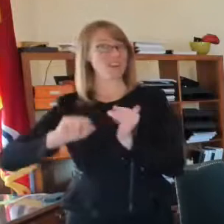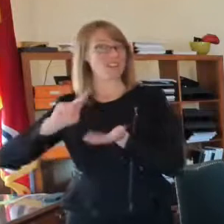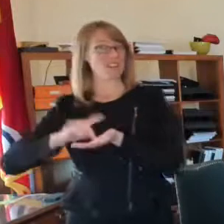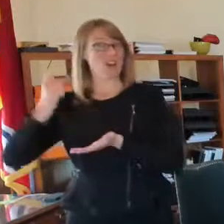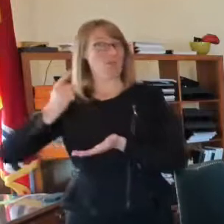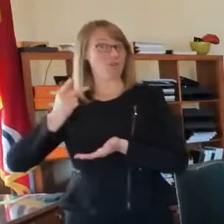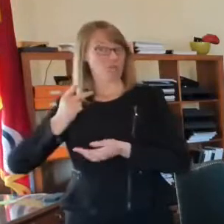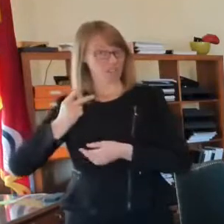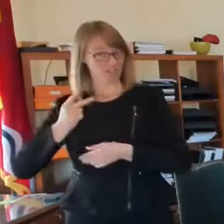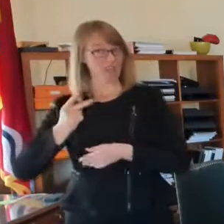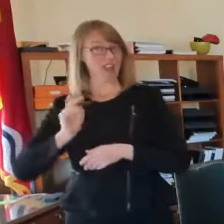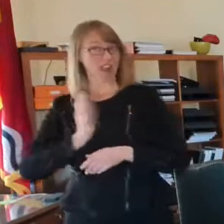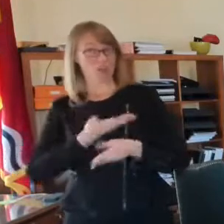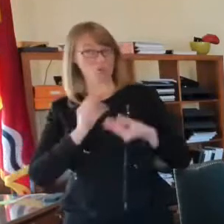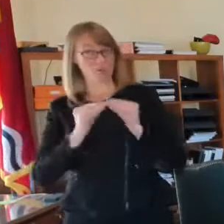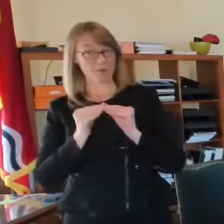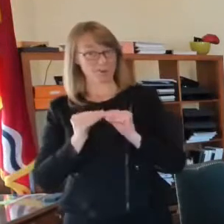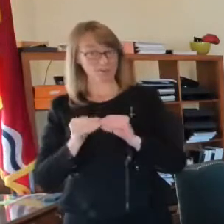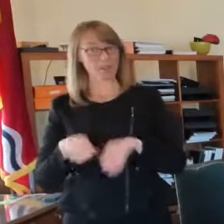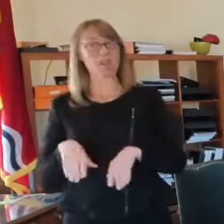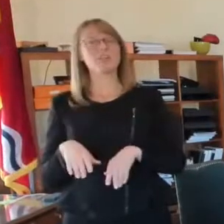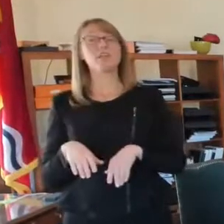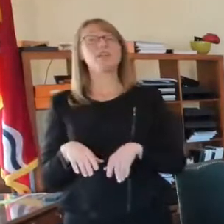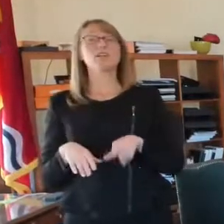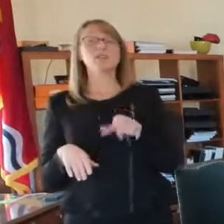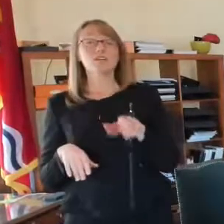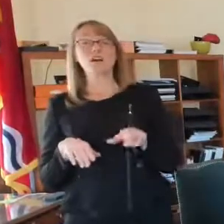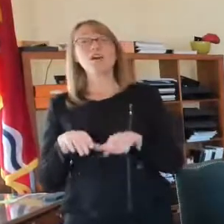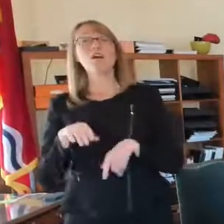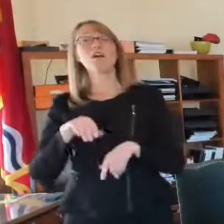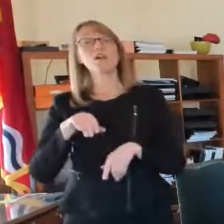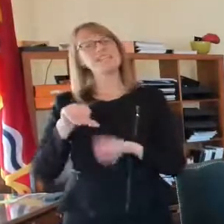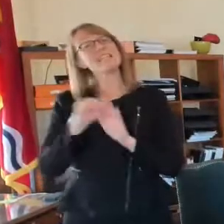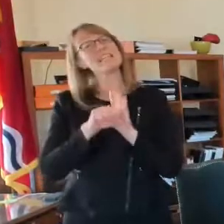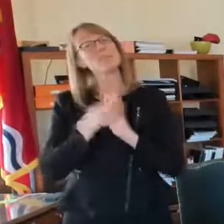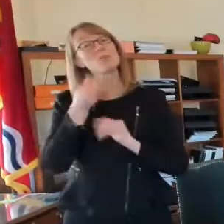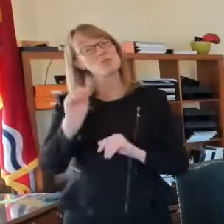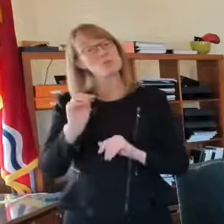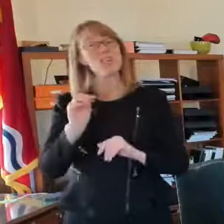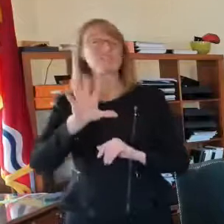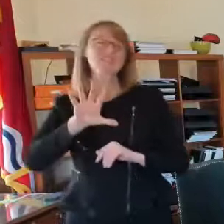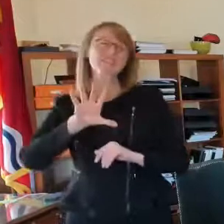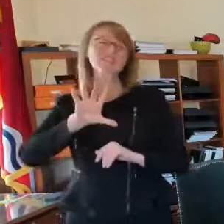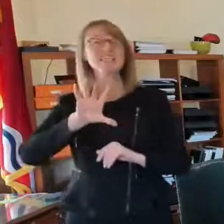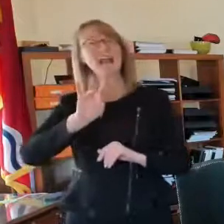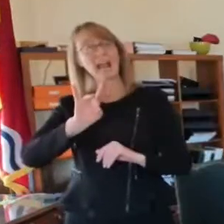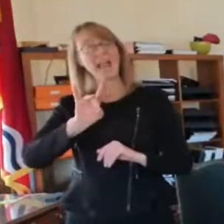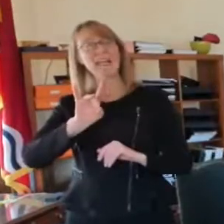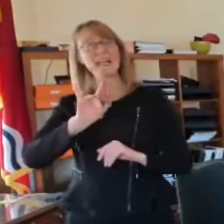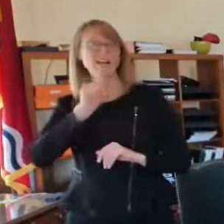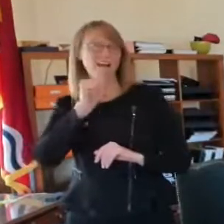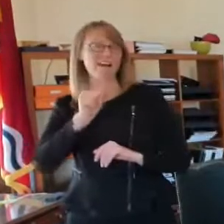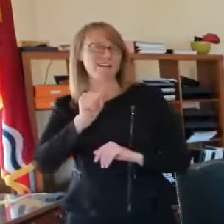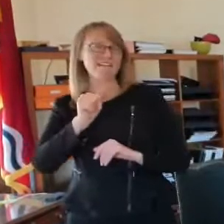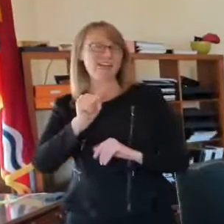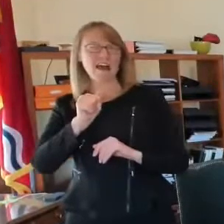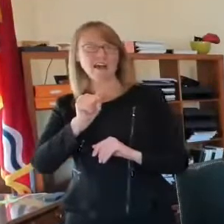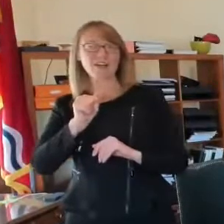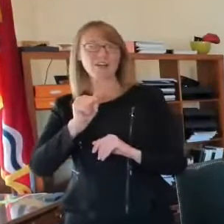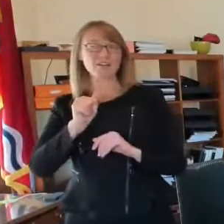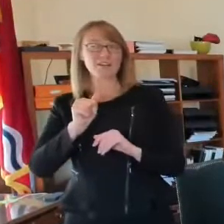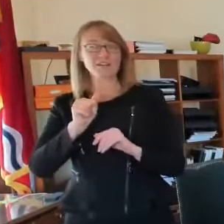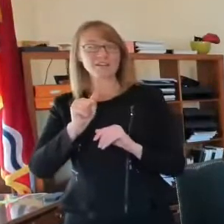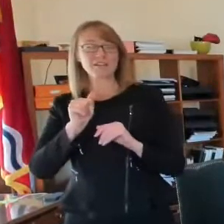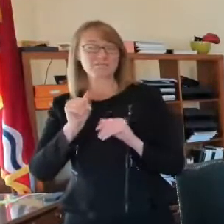State of Missouri is at 58, so they're not quite 50% more than the city of St.